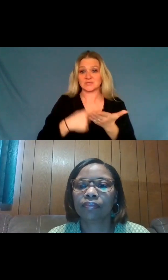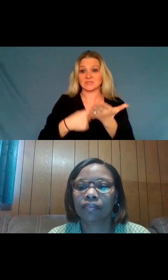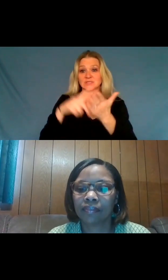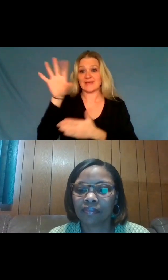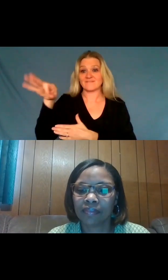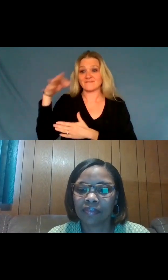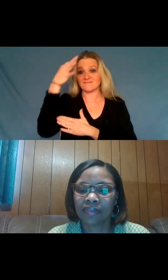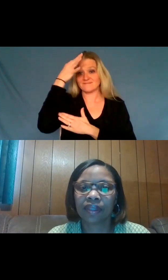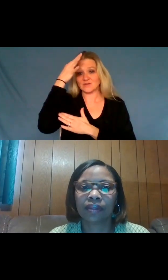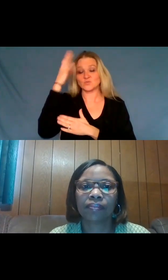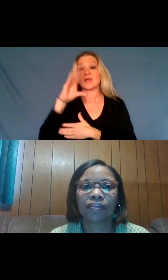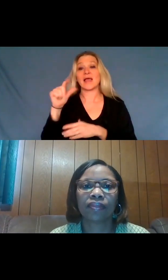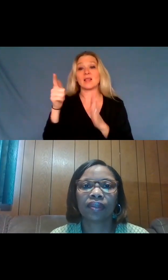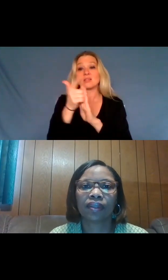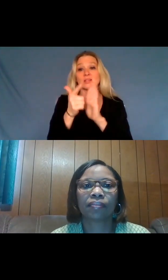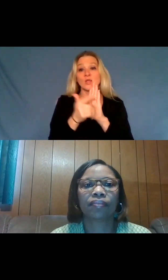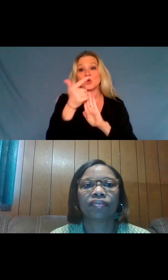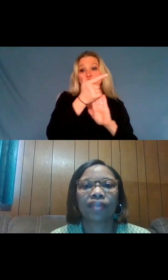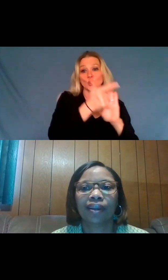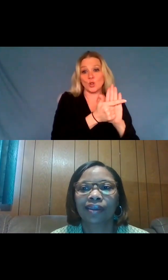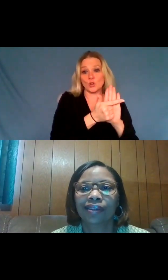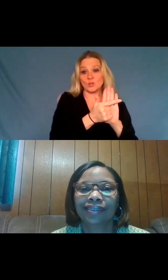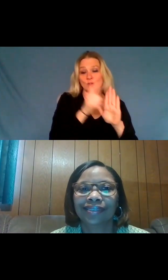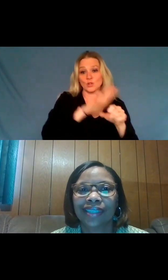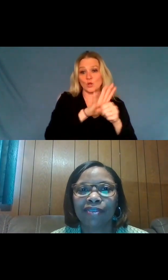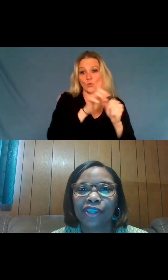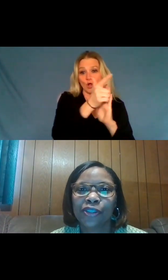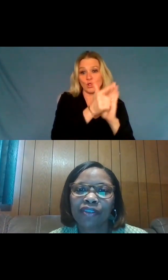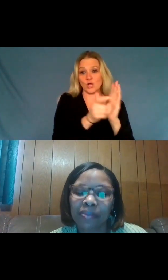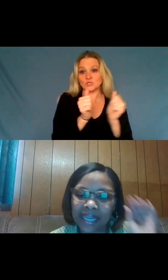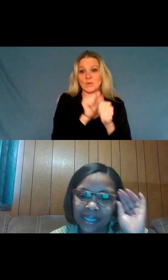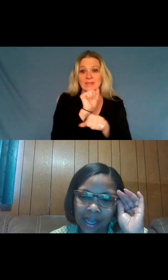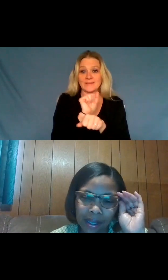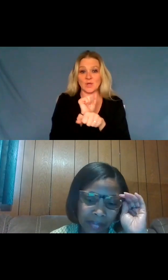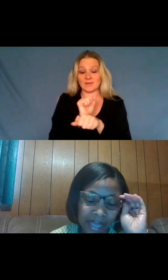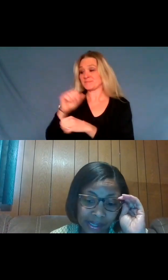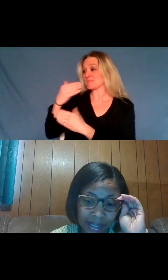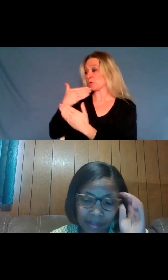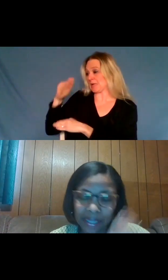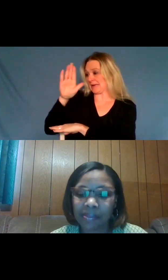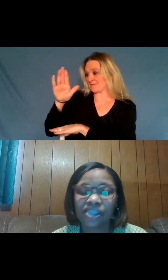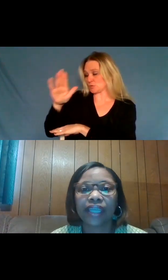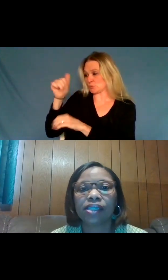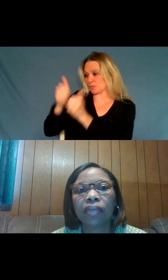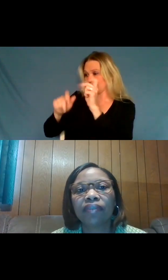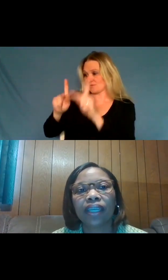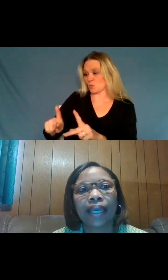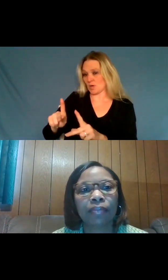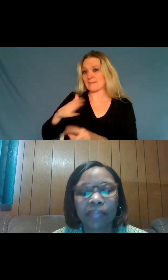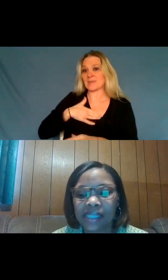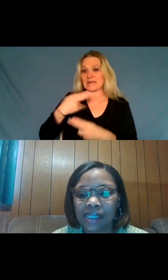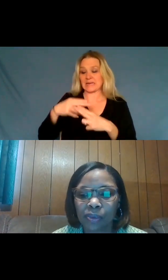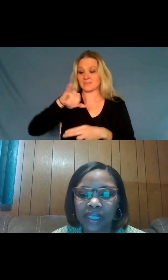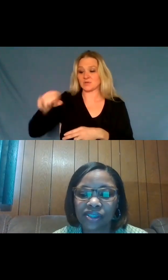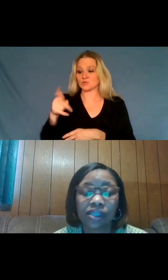laws and employment. Good afternoon, everybody. As stated, my name is Jackie Smith, and I